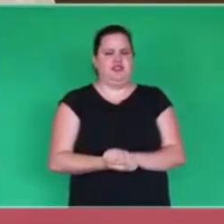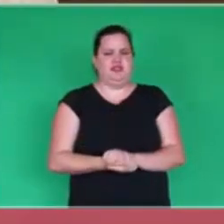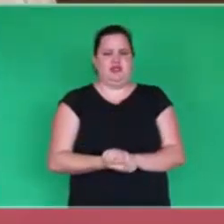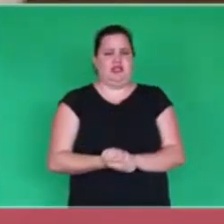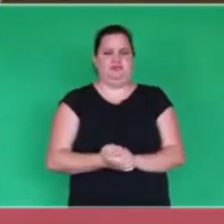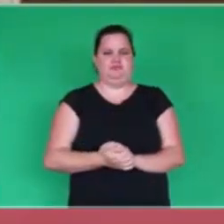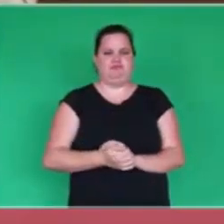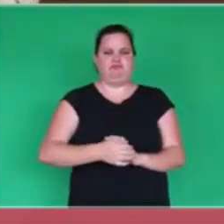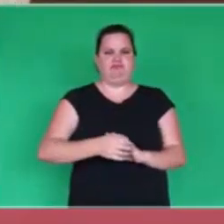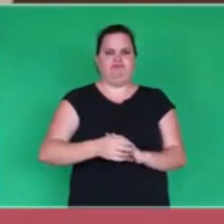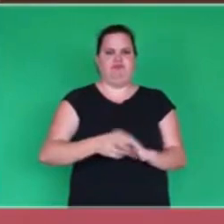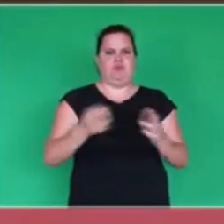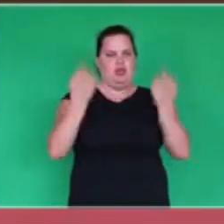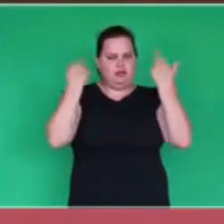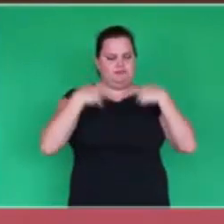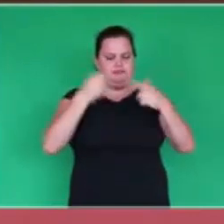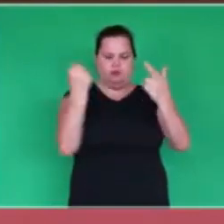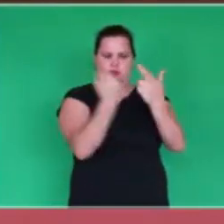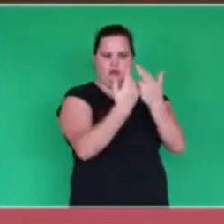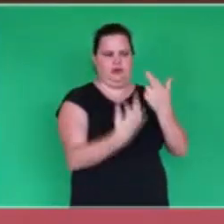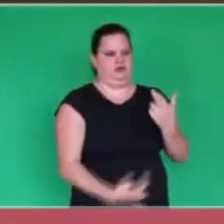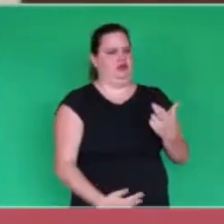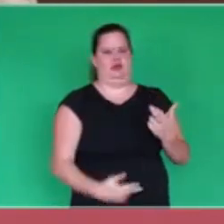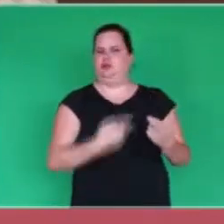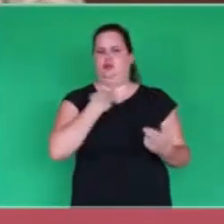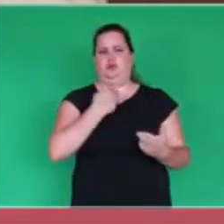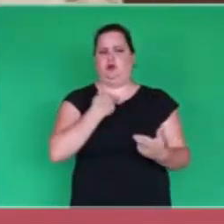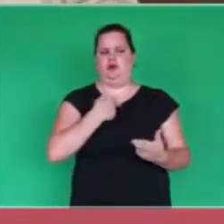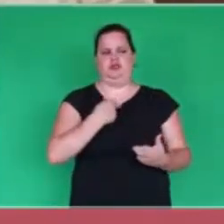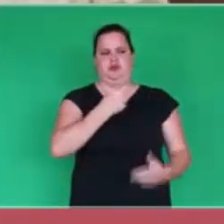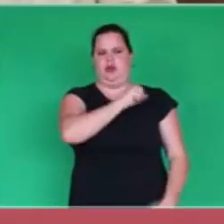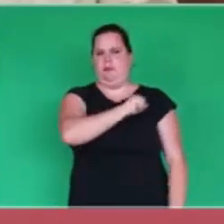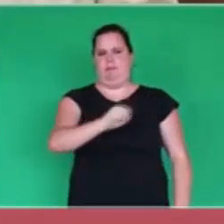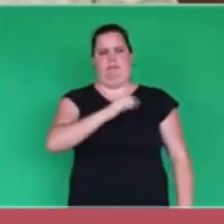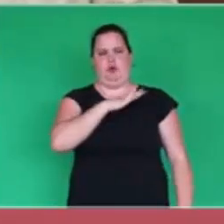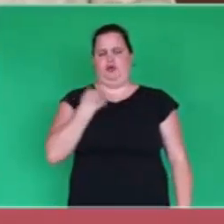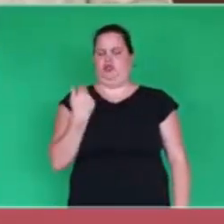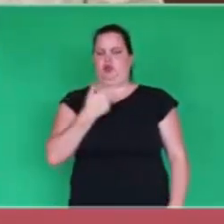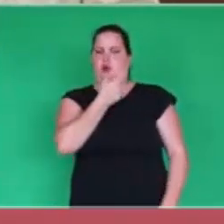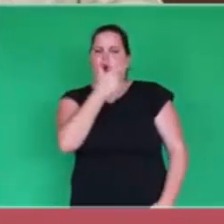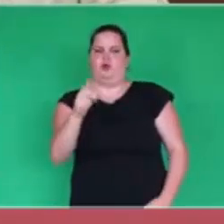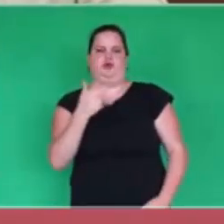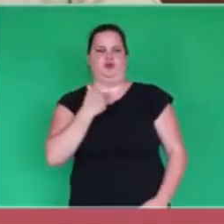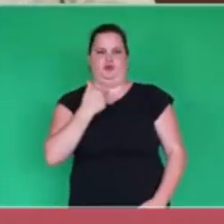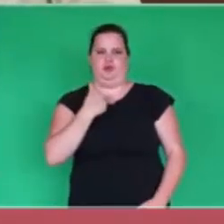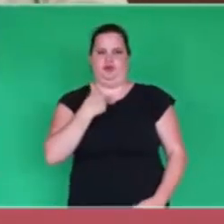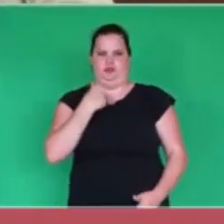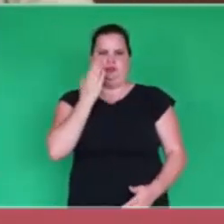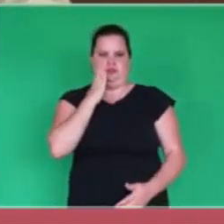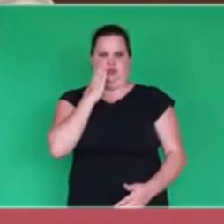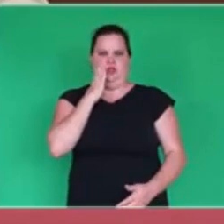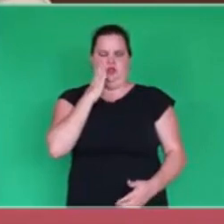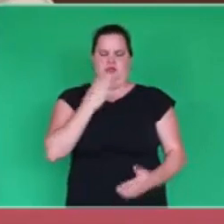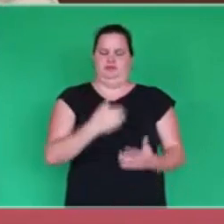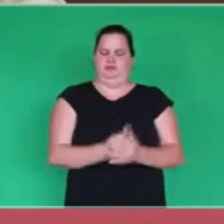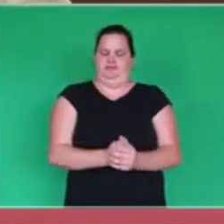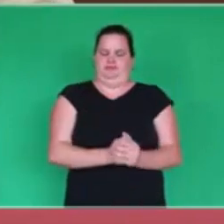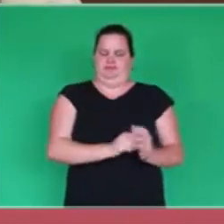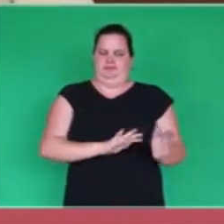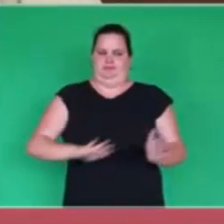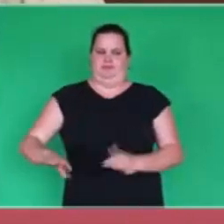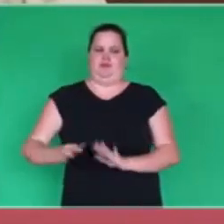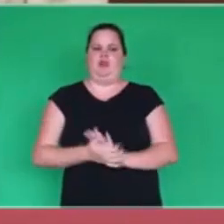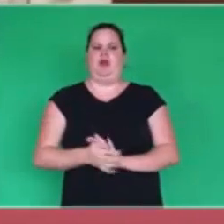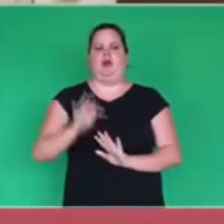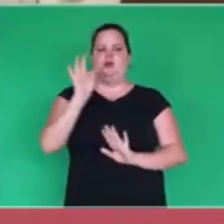I ask Pastor Josias to read the first couple texts. The first one in the book of Revelations, chapter